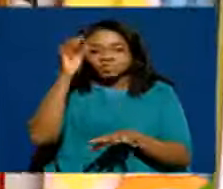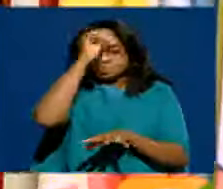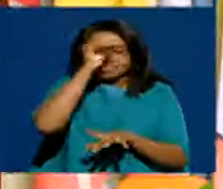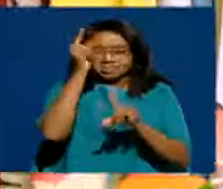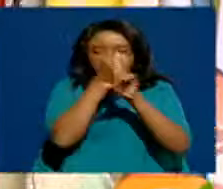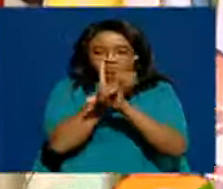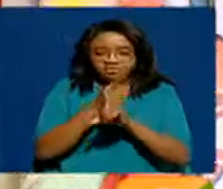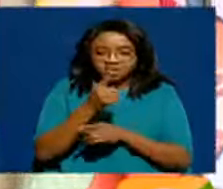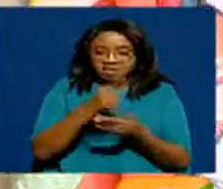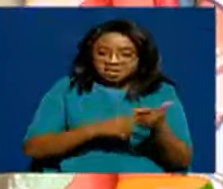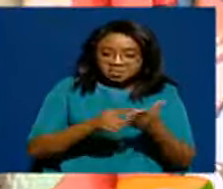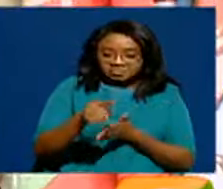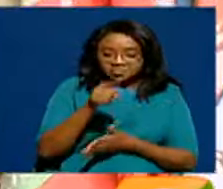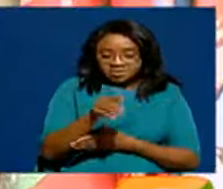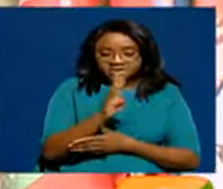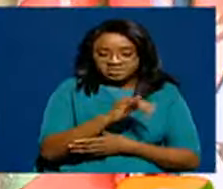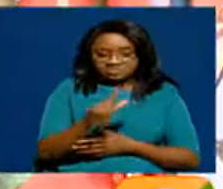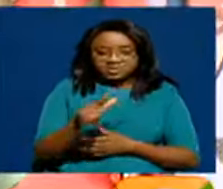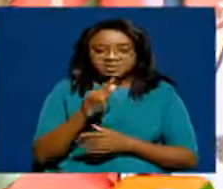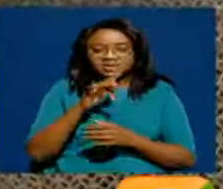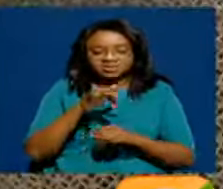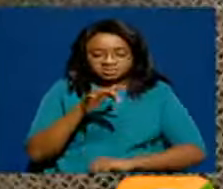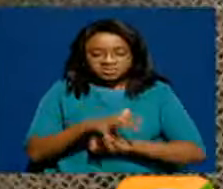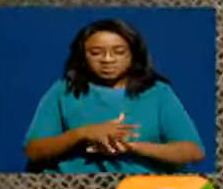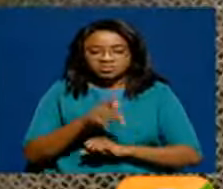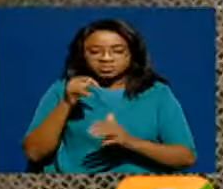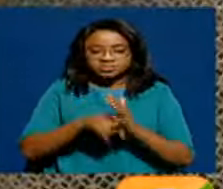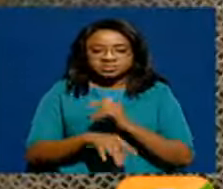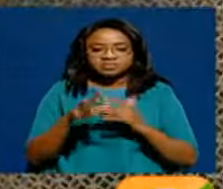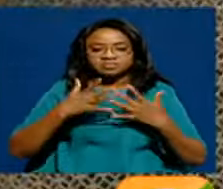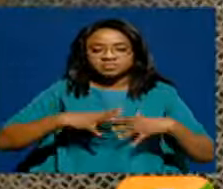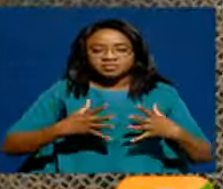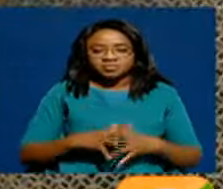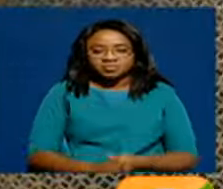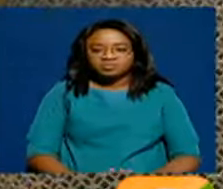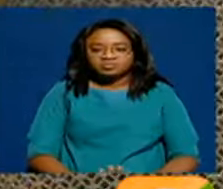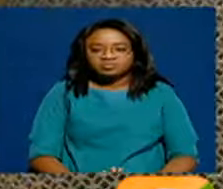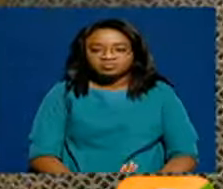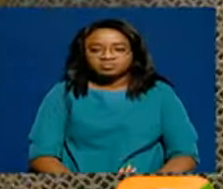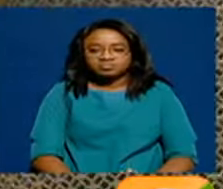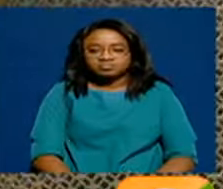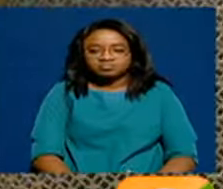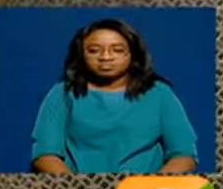bill favorable to Mwananchi. Kamau Mwangi, Citizen TV.